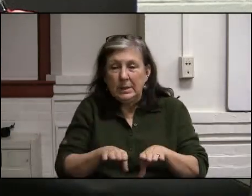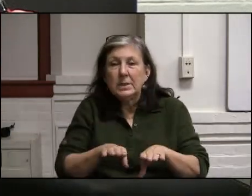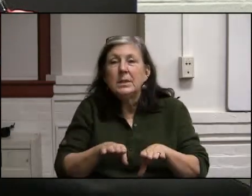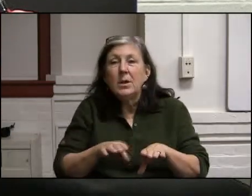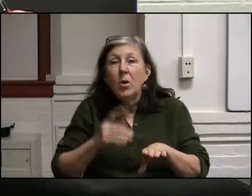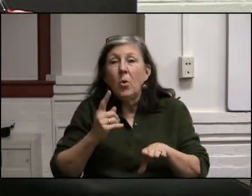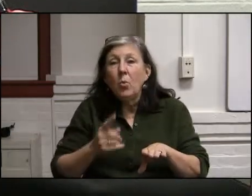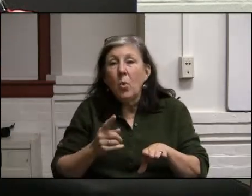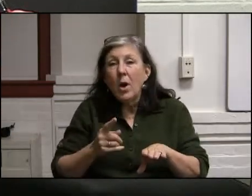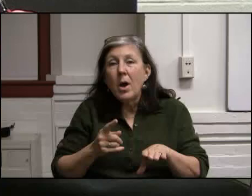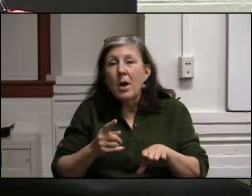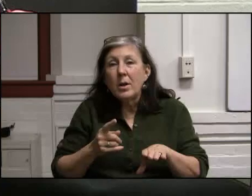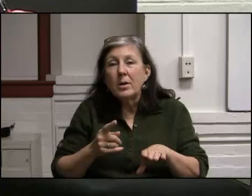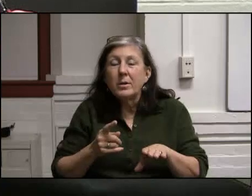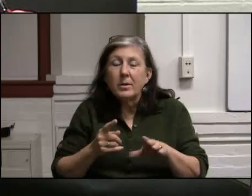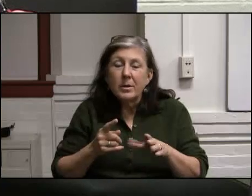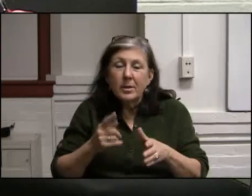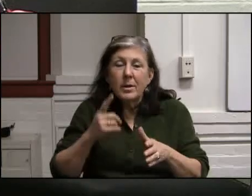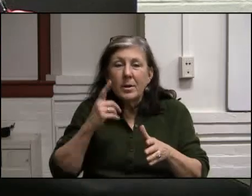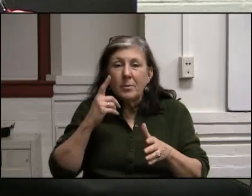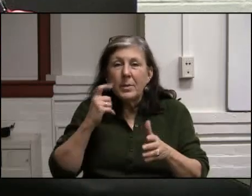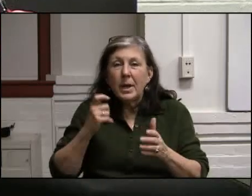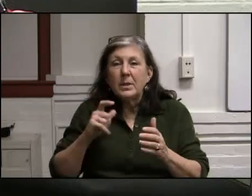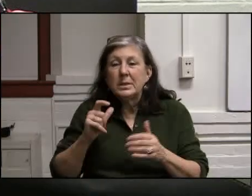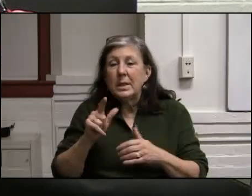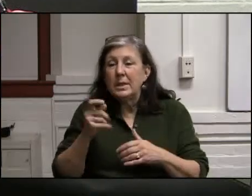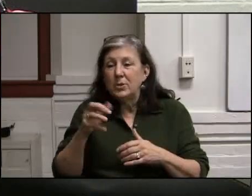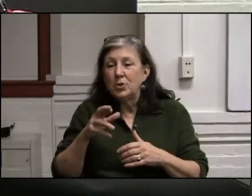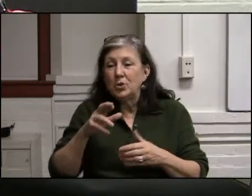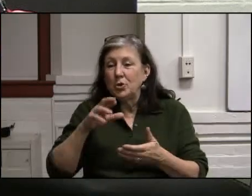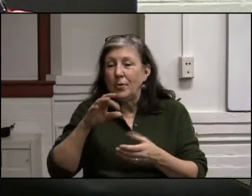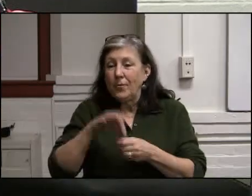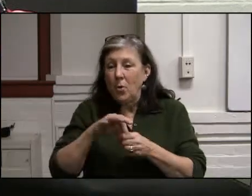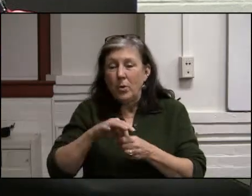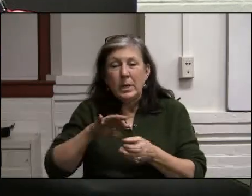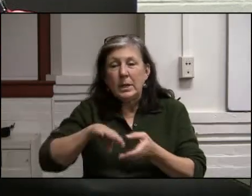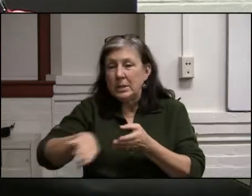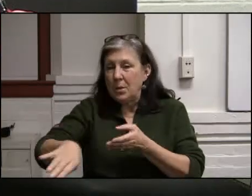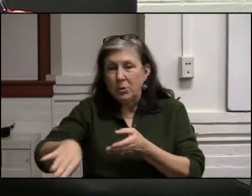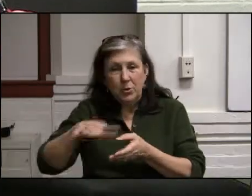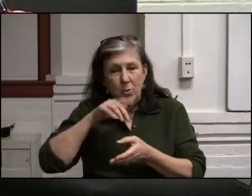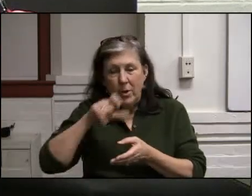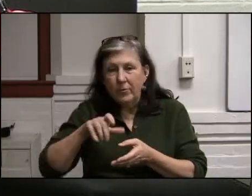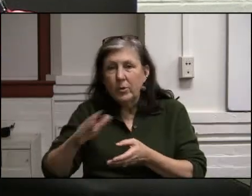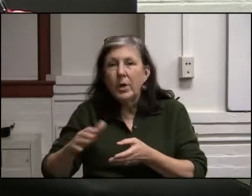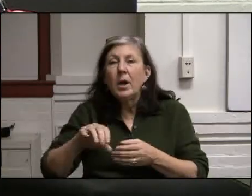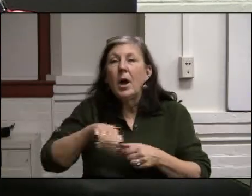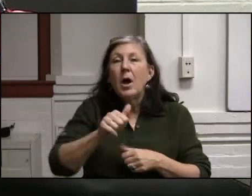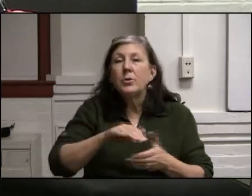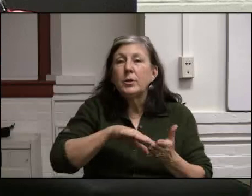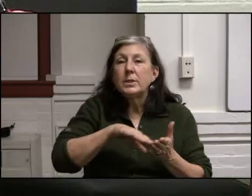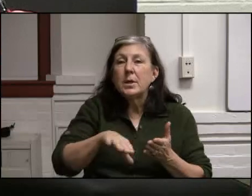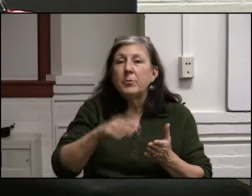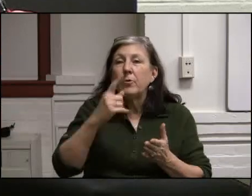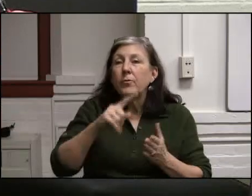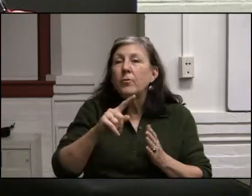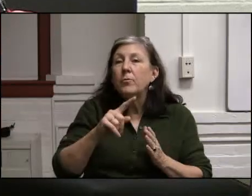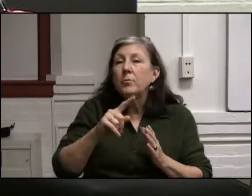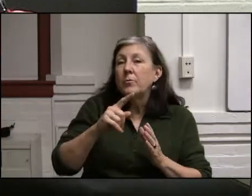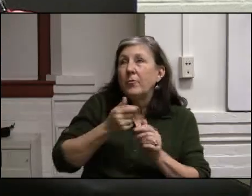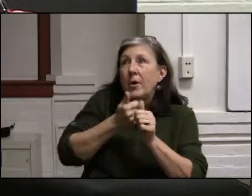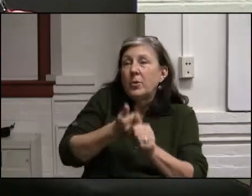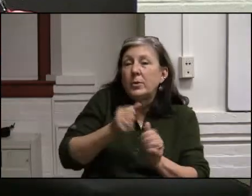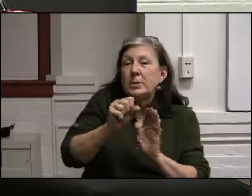the result of lister voted exemption. And 1 is an exemption per state statute.